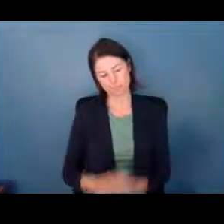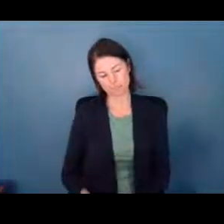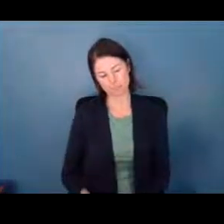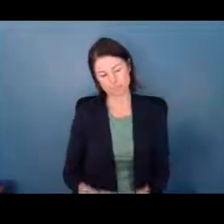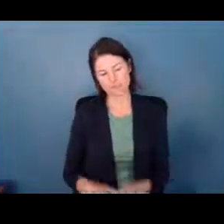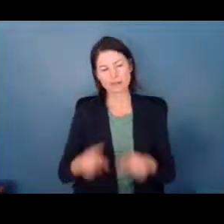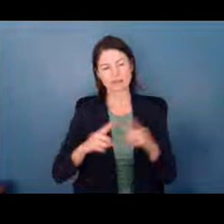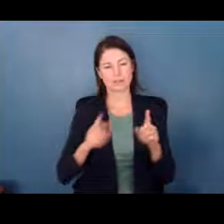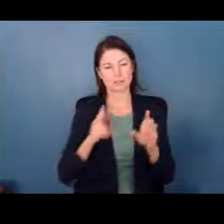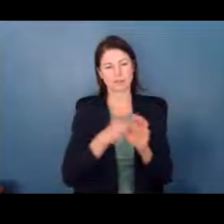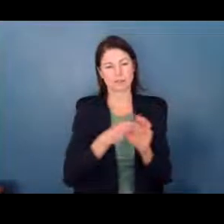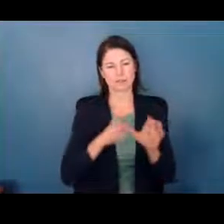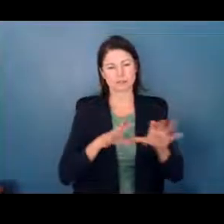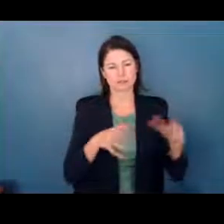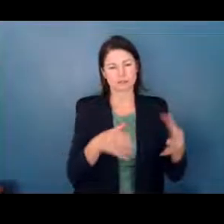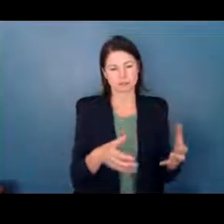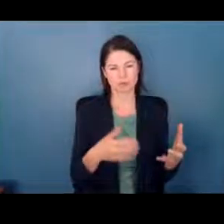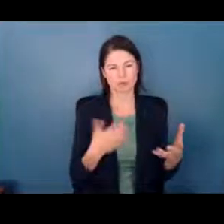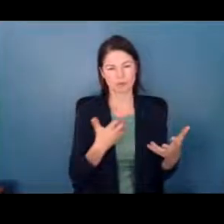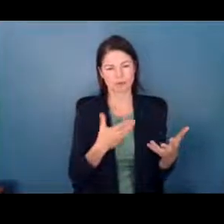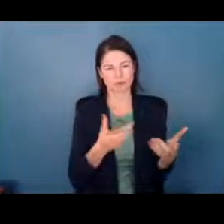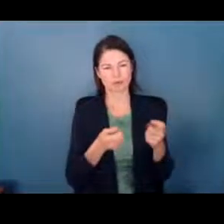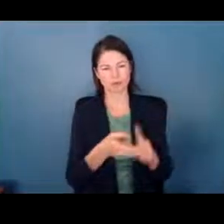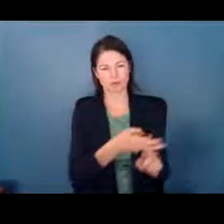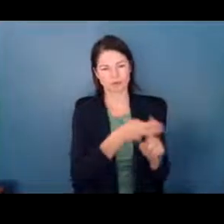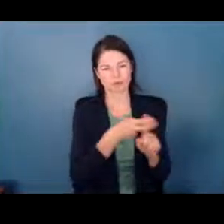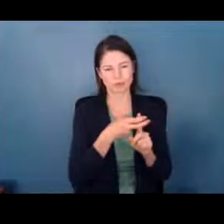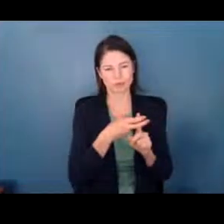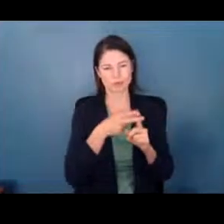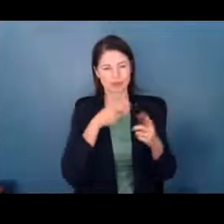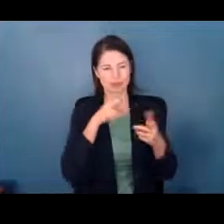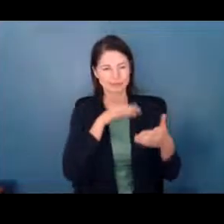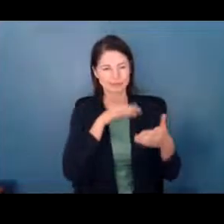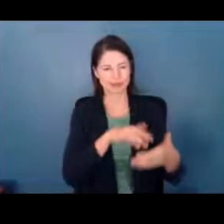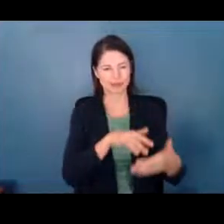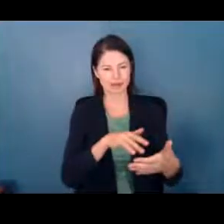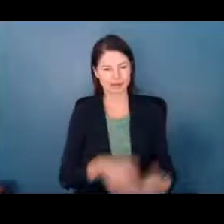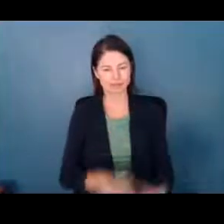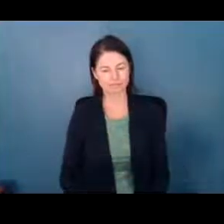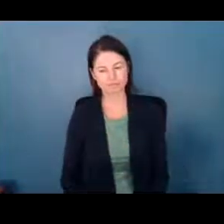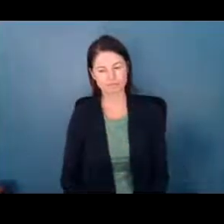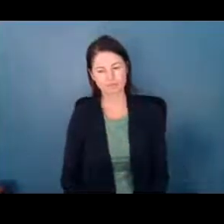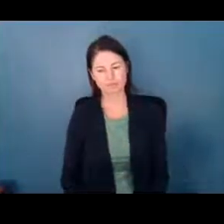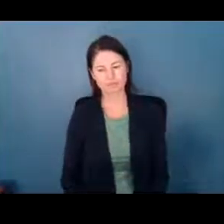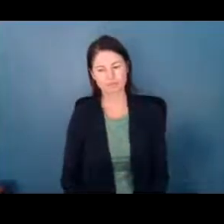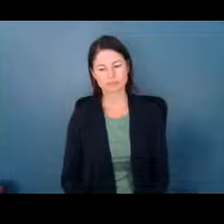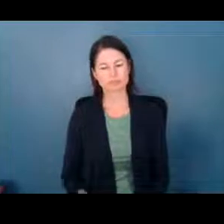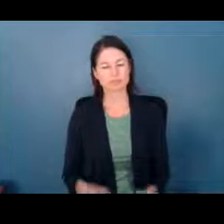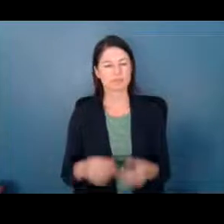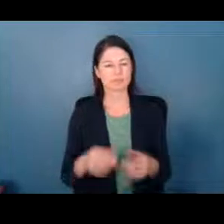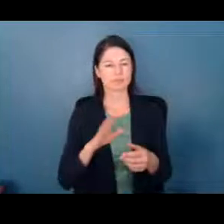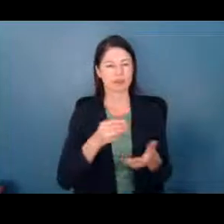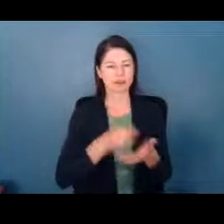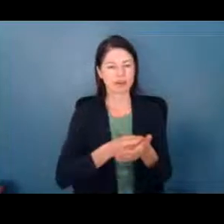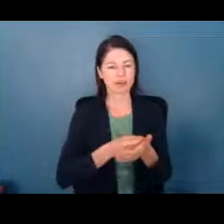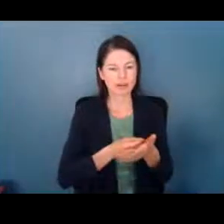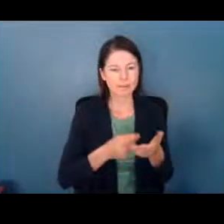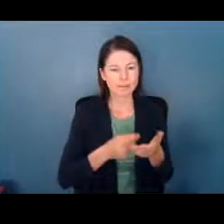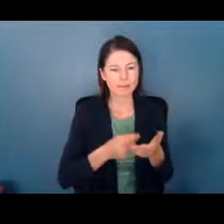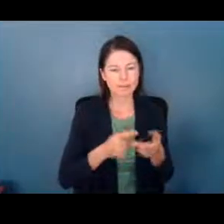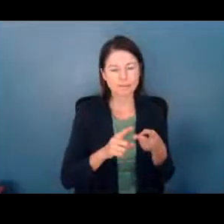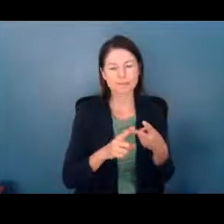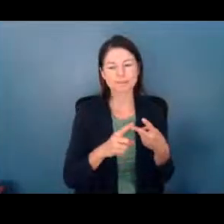be that we want to try to recruit and study in the pilot based on income, super commuters, electric